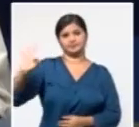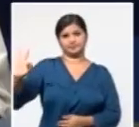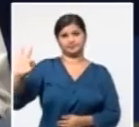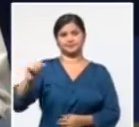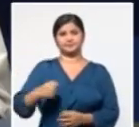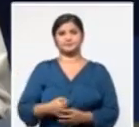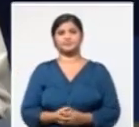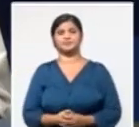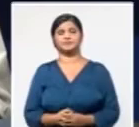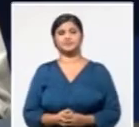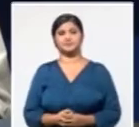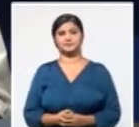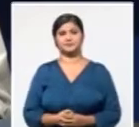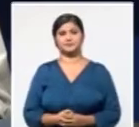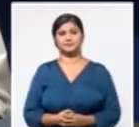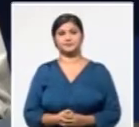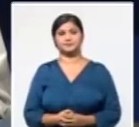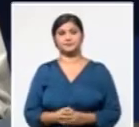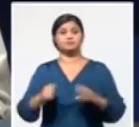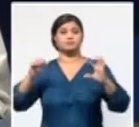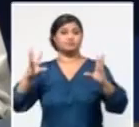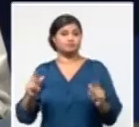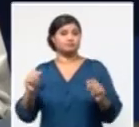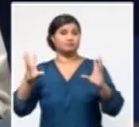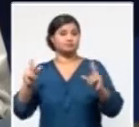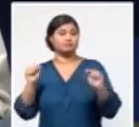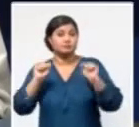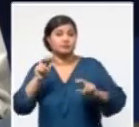278. As a result of the study of these